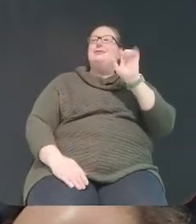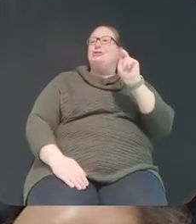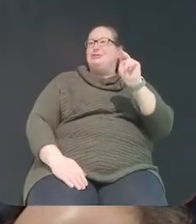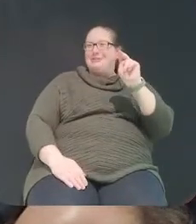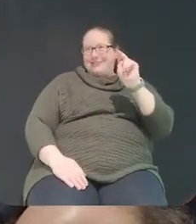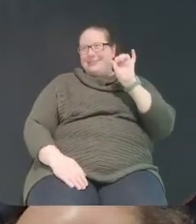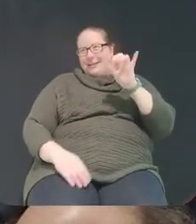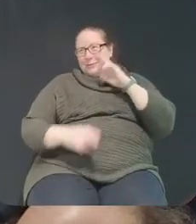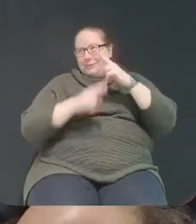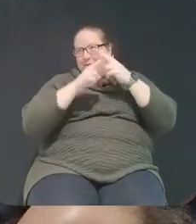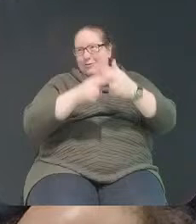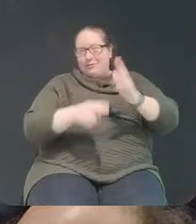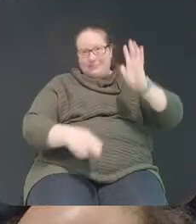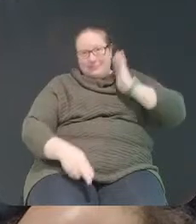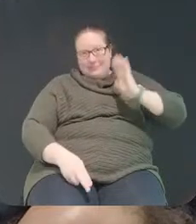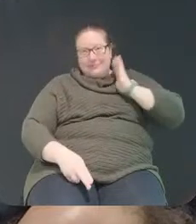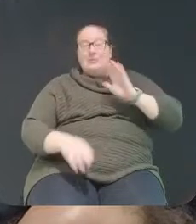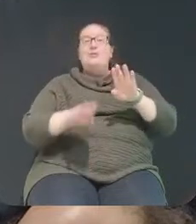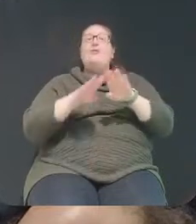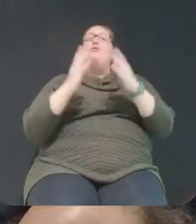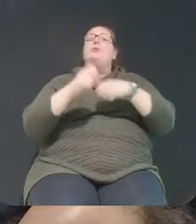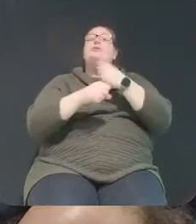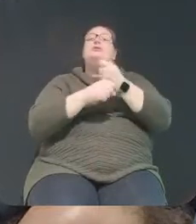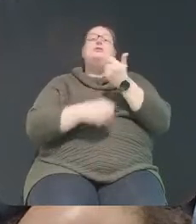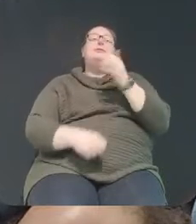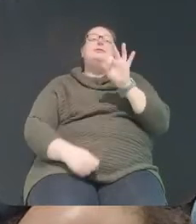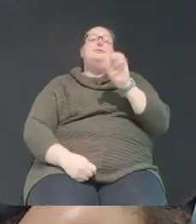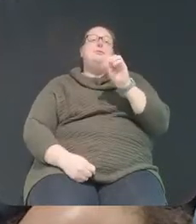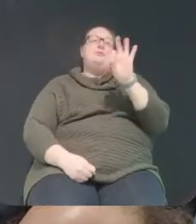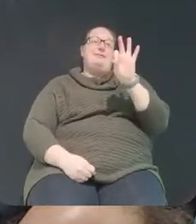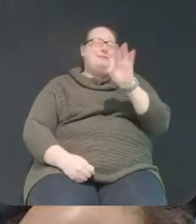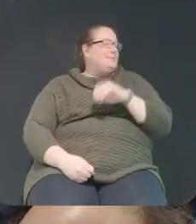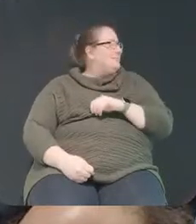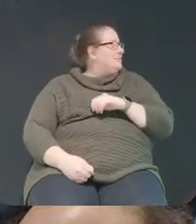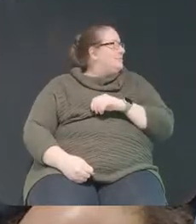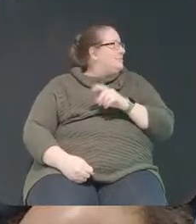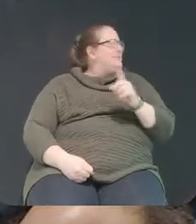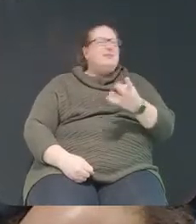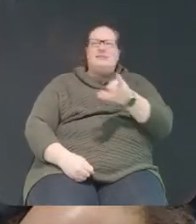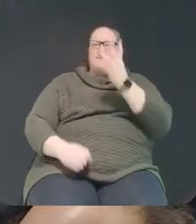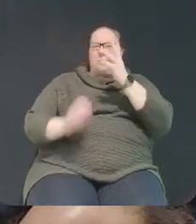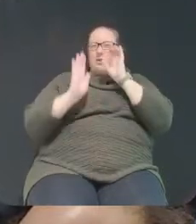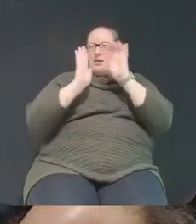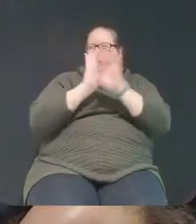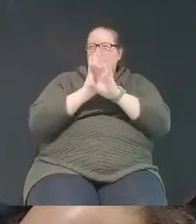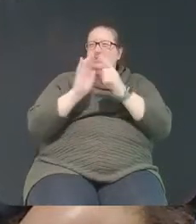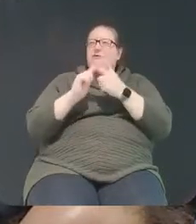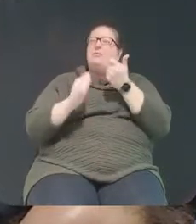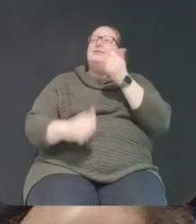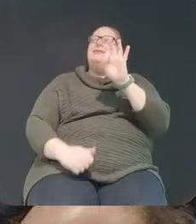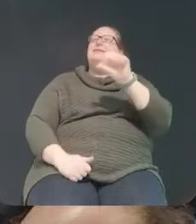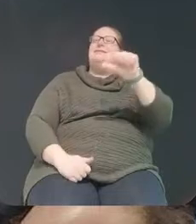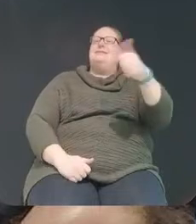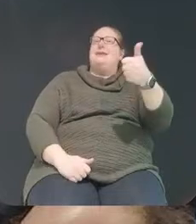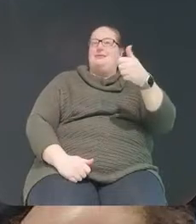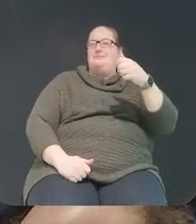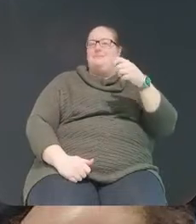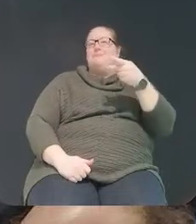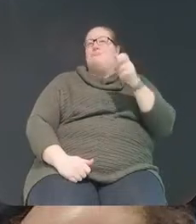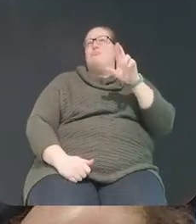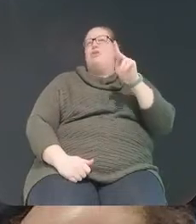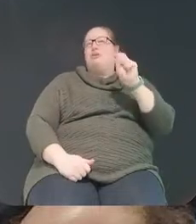were called back then, opened in 1909. These four images are from the 1910 Parks Department annual